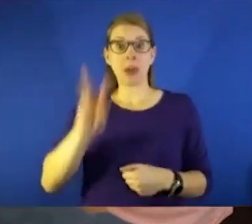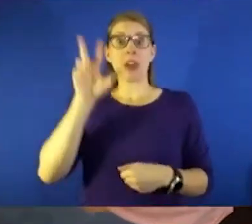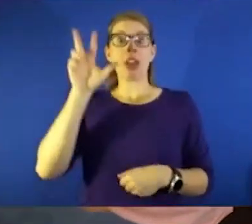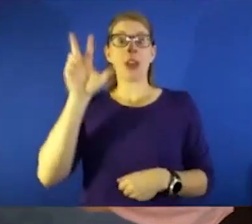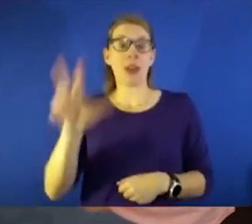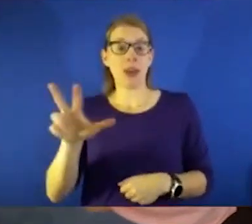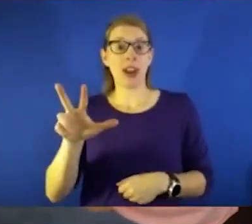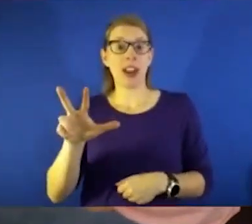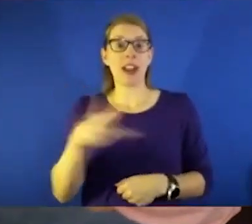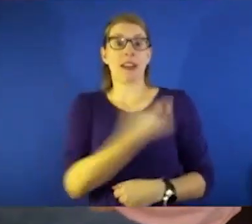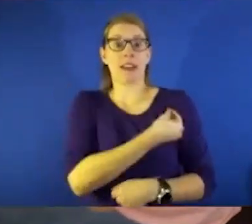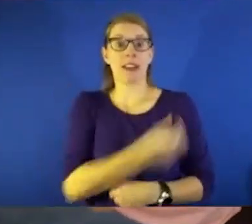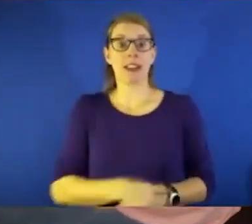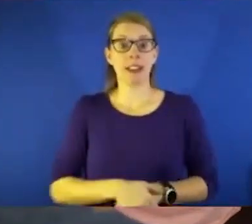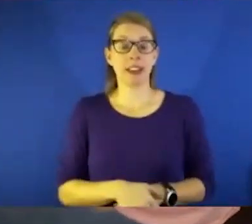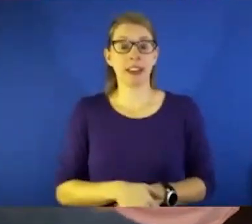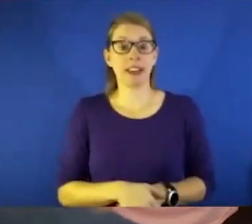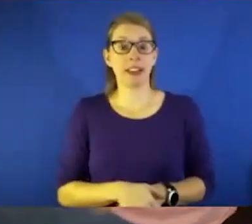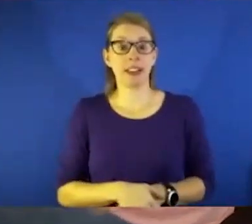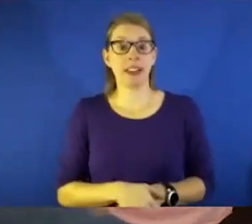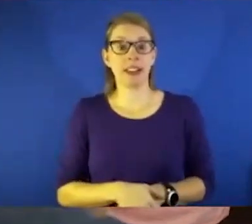3.